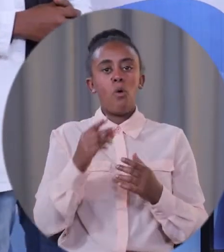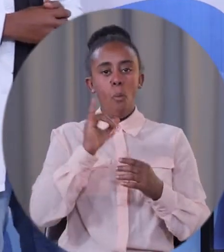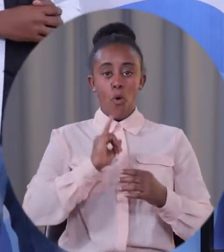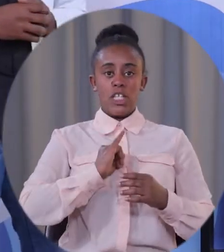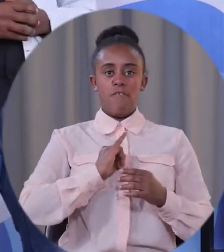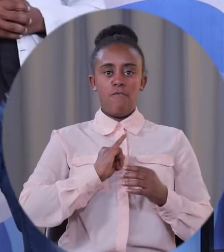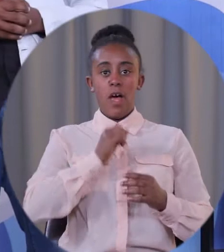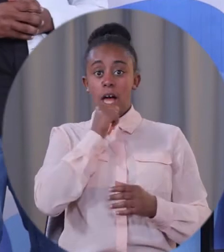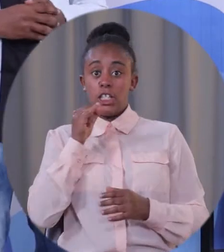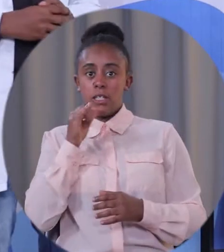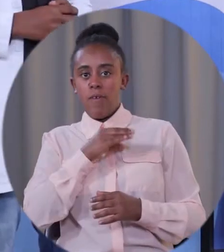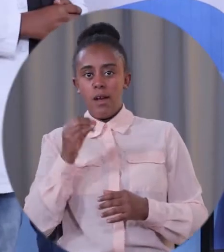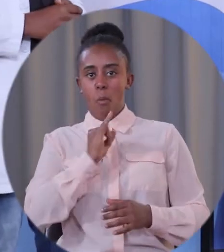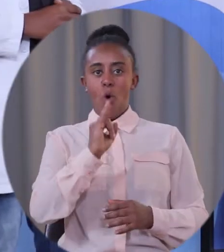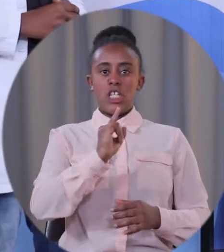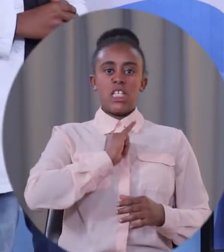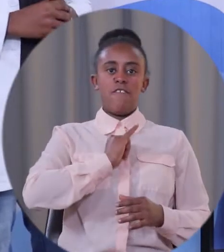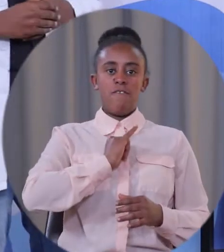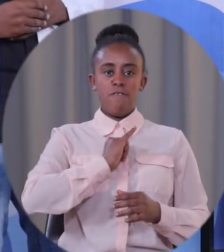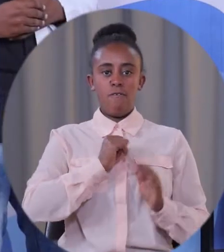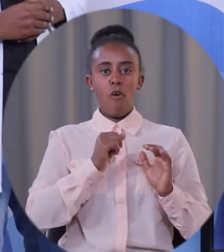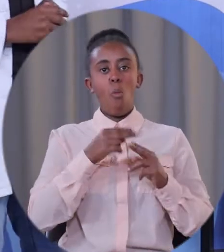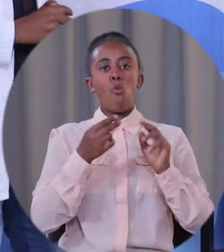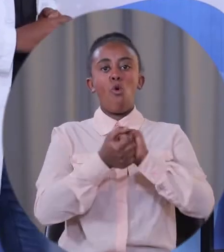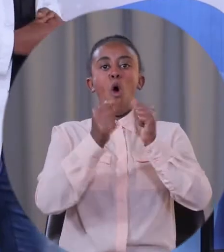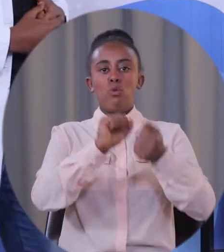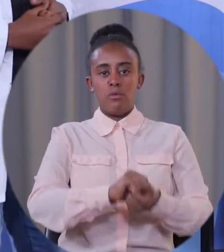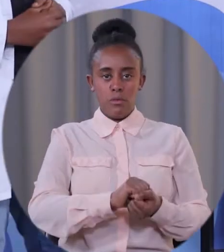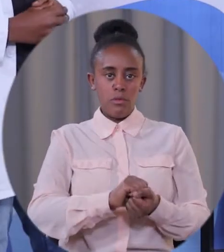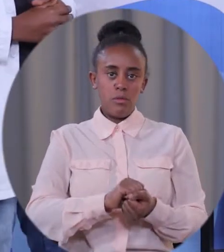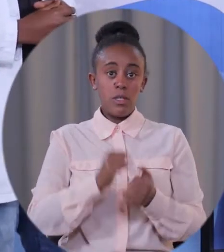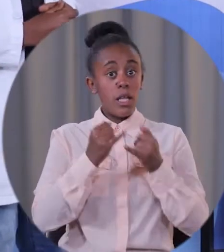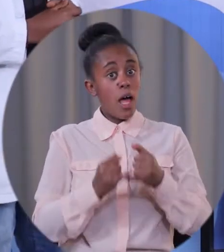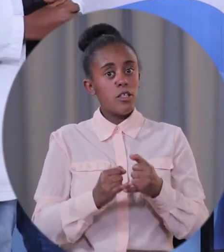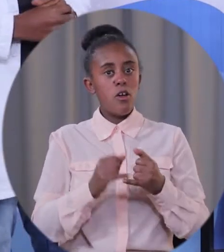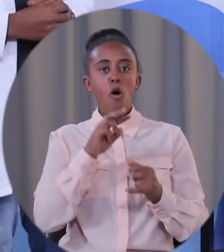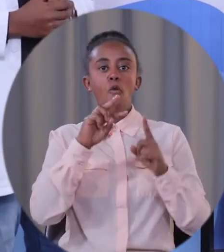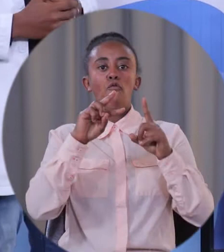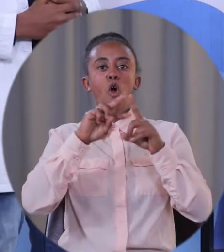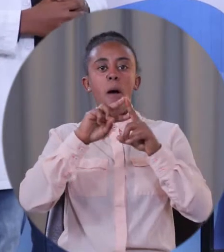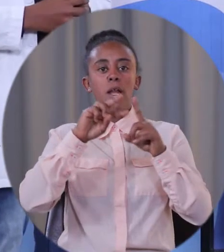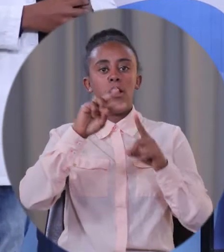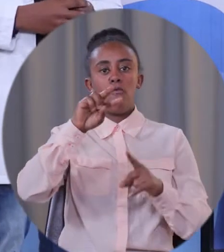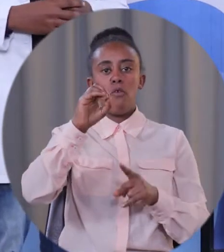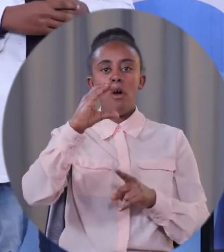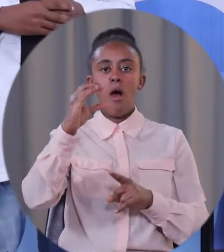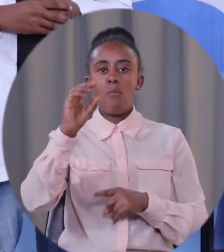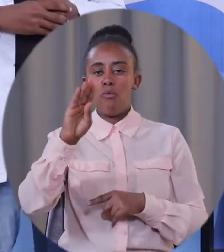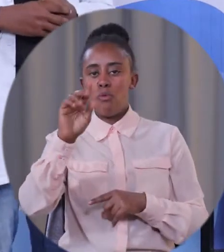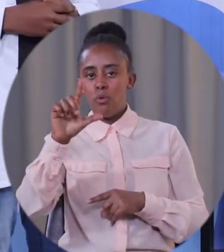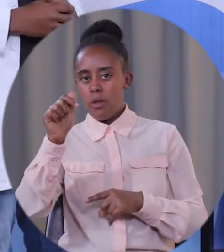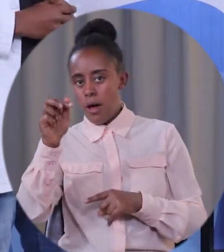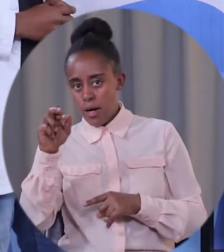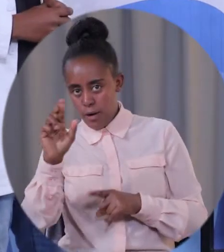adjectives and possessive pronoun. At last, we try to see a vocabulary. It is page 7 on